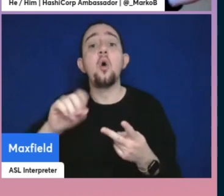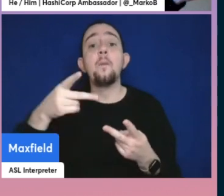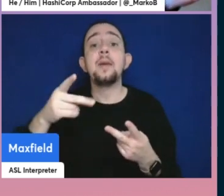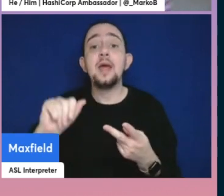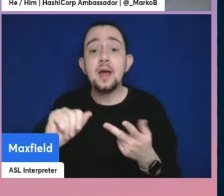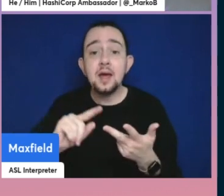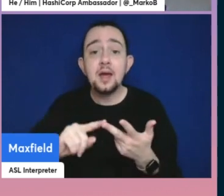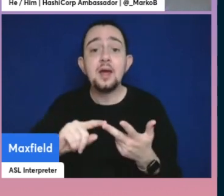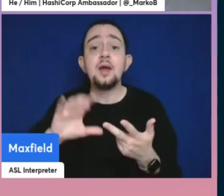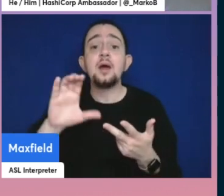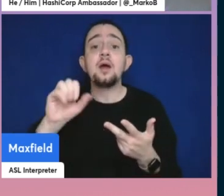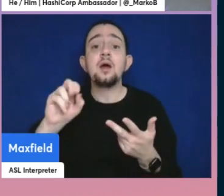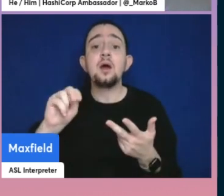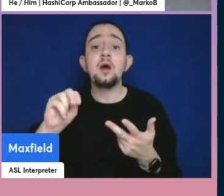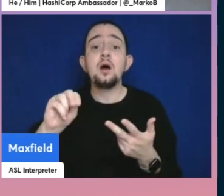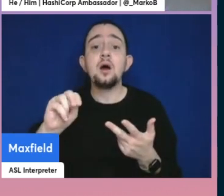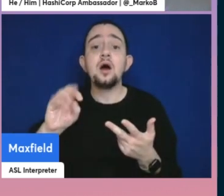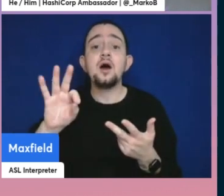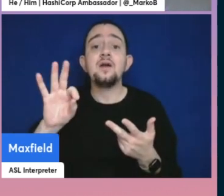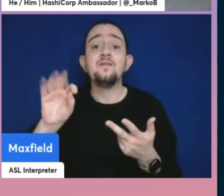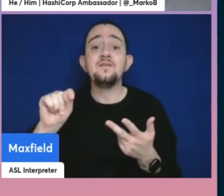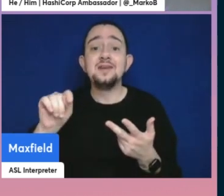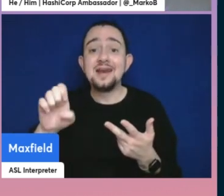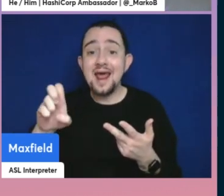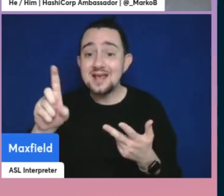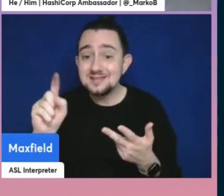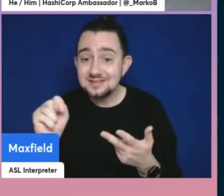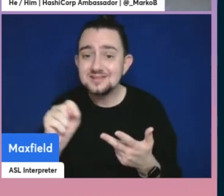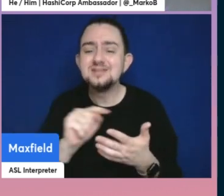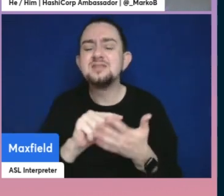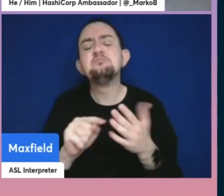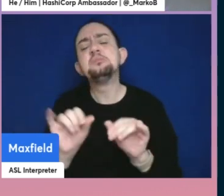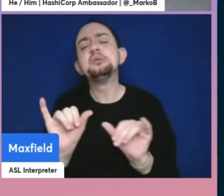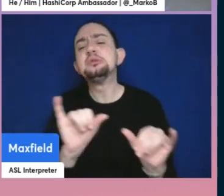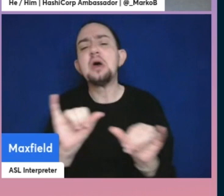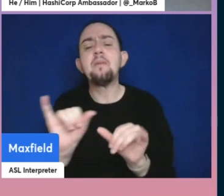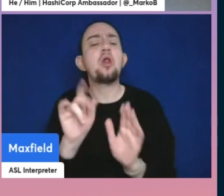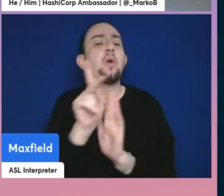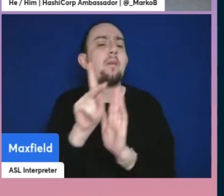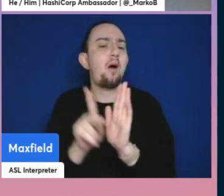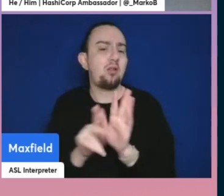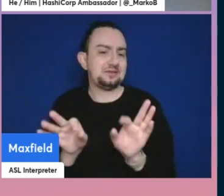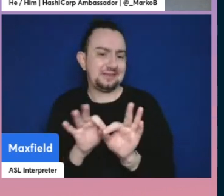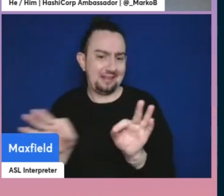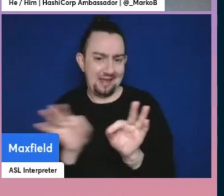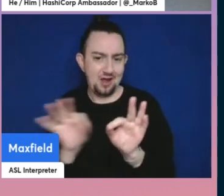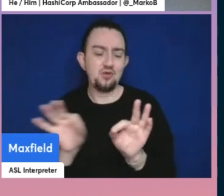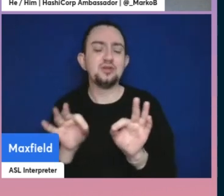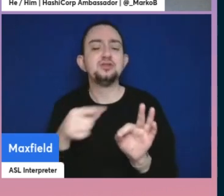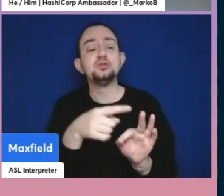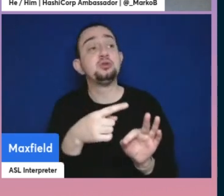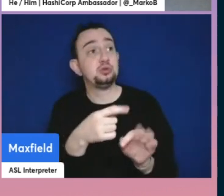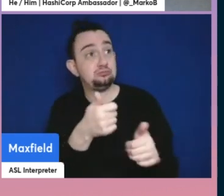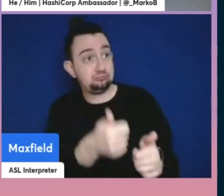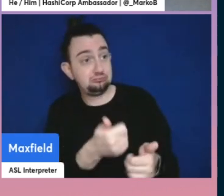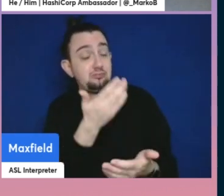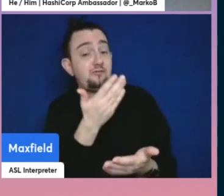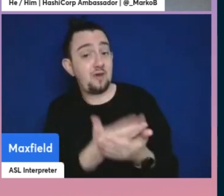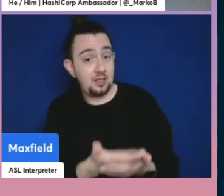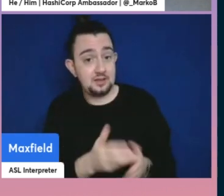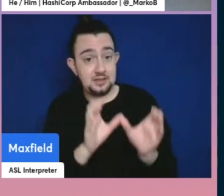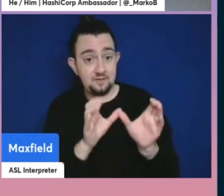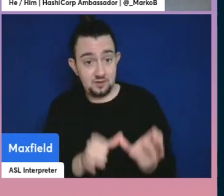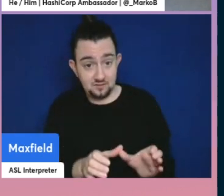use Rego or similar kind of policy language to kind of test for validity of the configuration